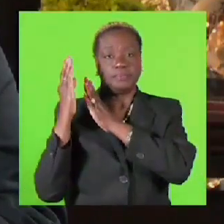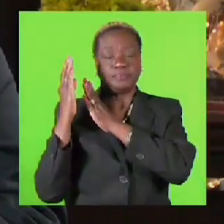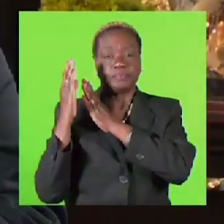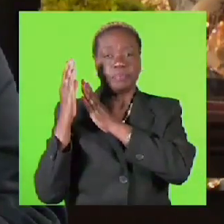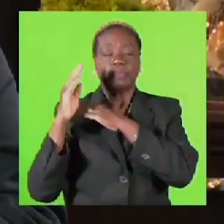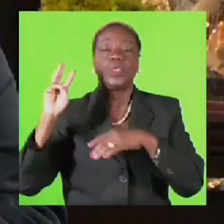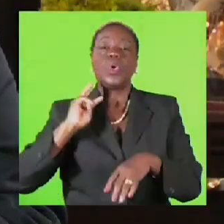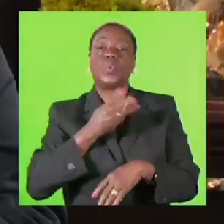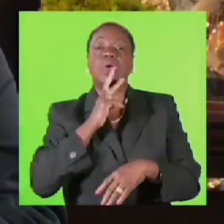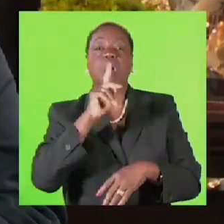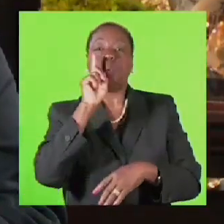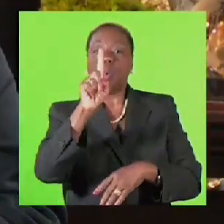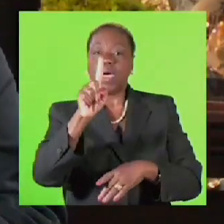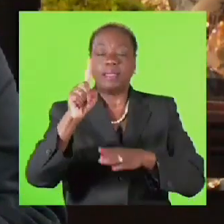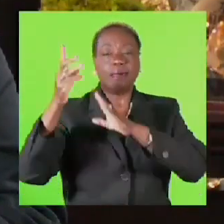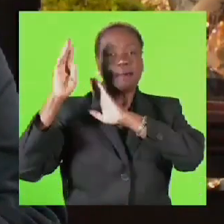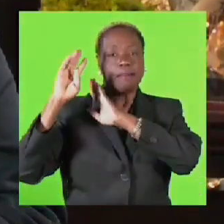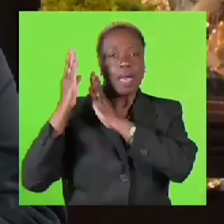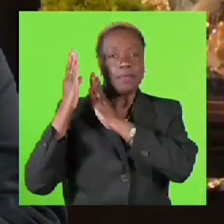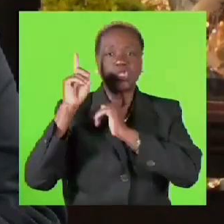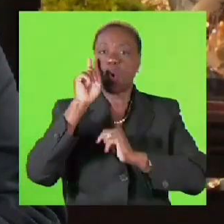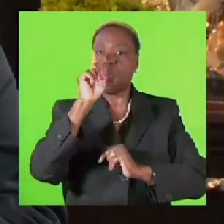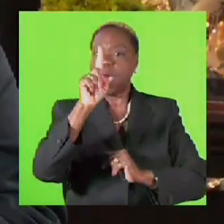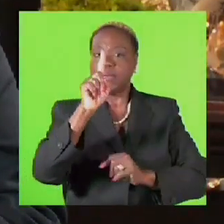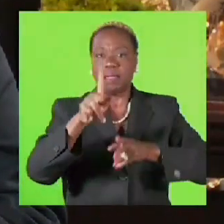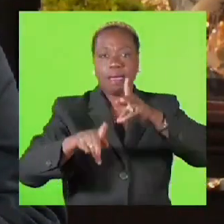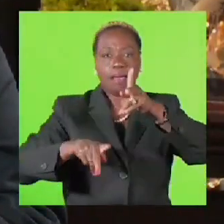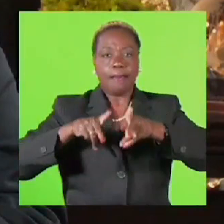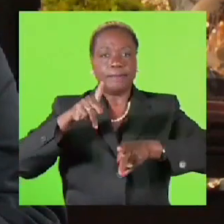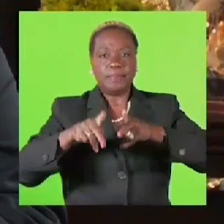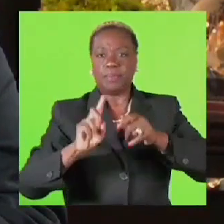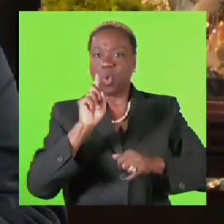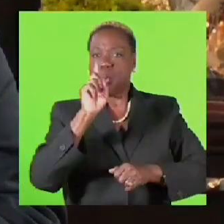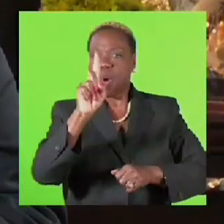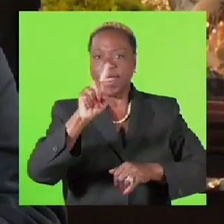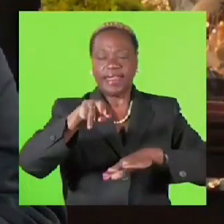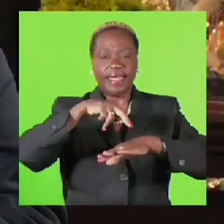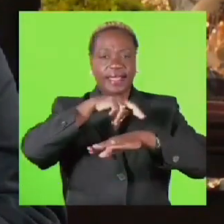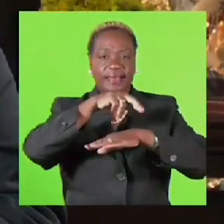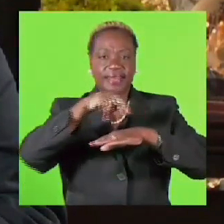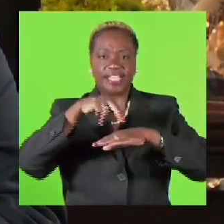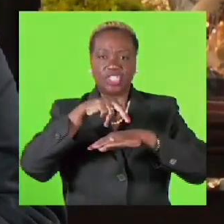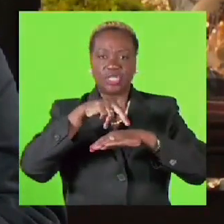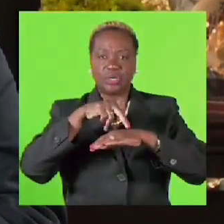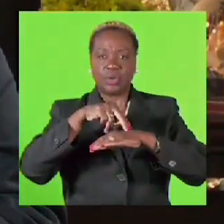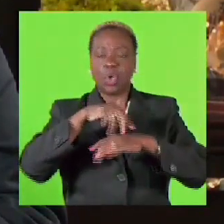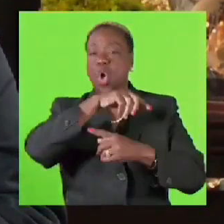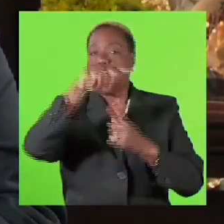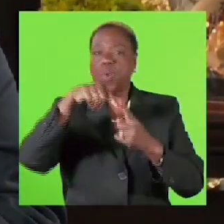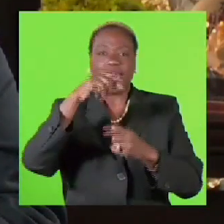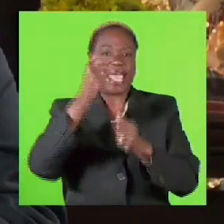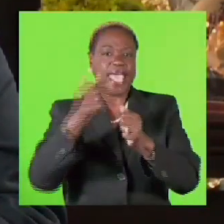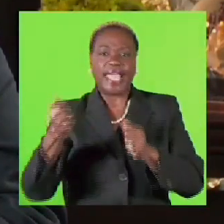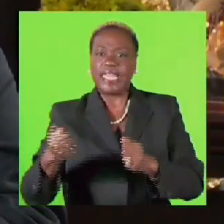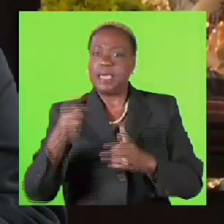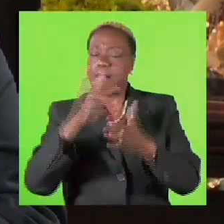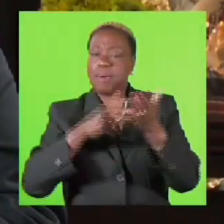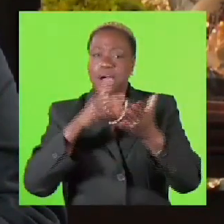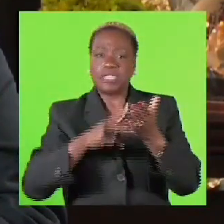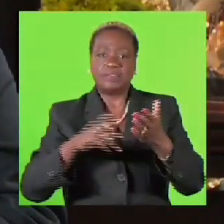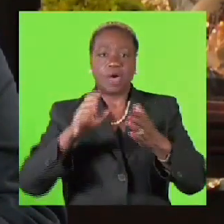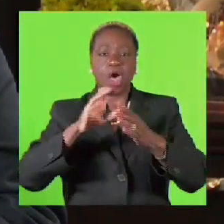one people, one nation. When any part of our Commonwealth is affected, we are all